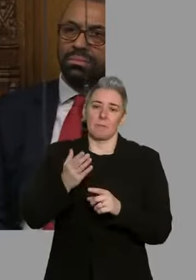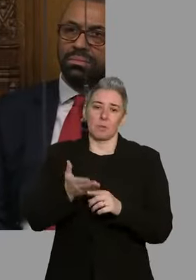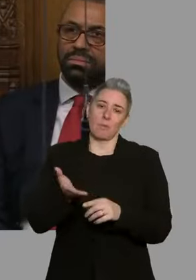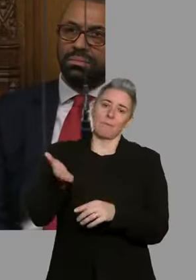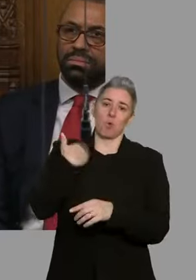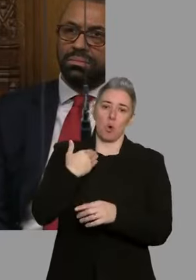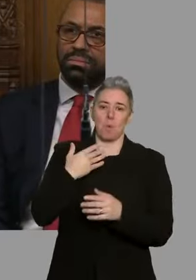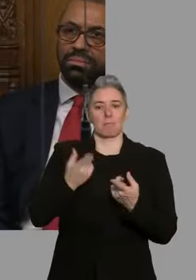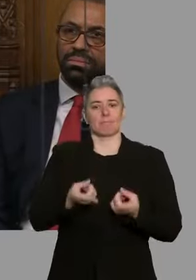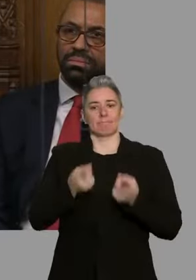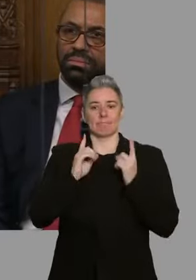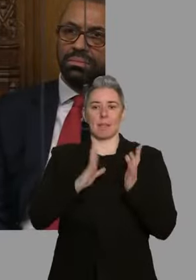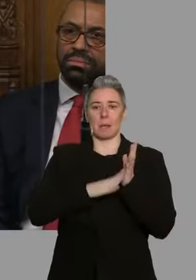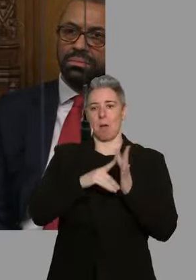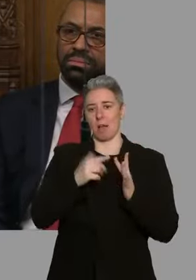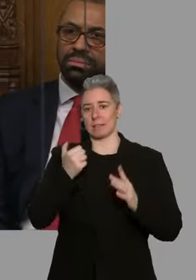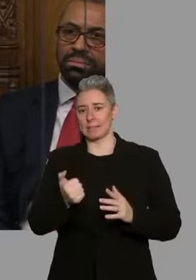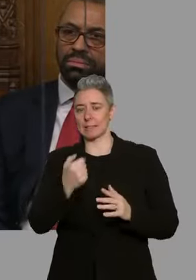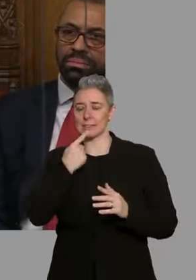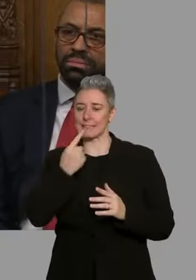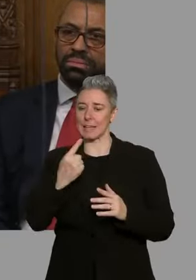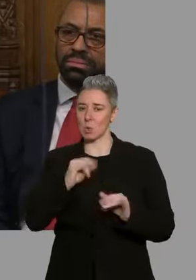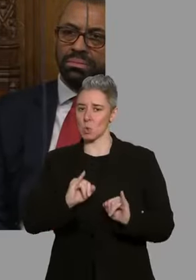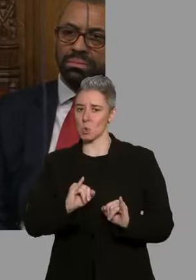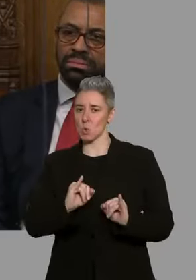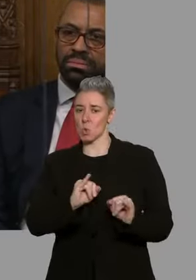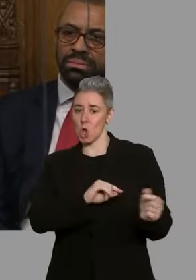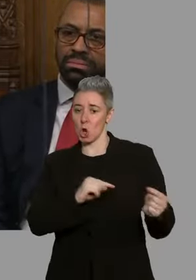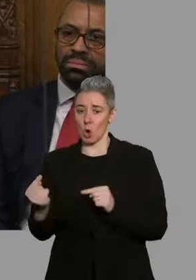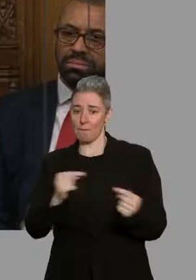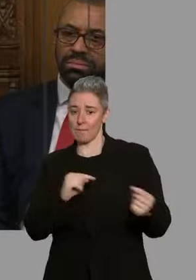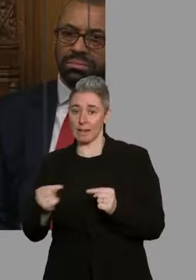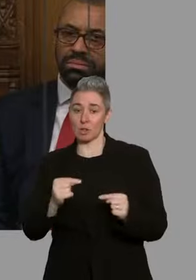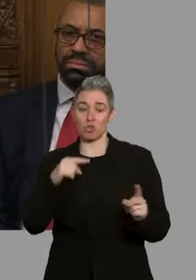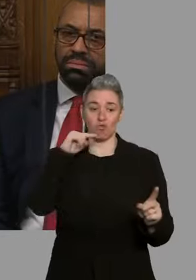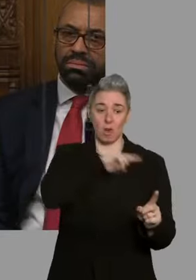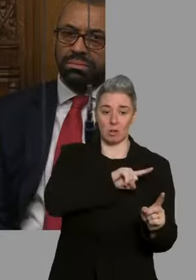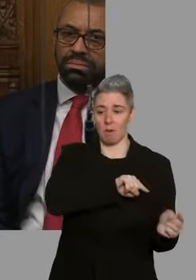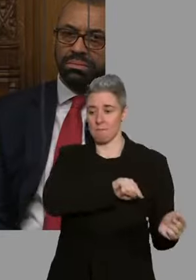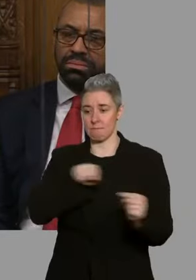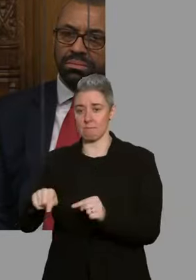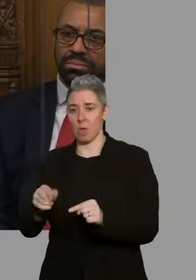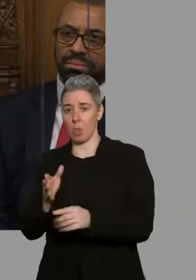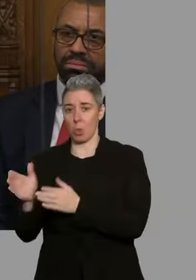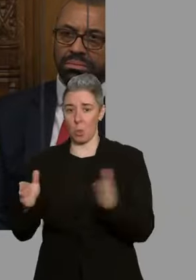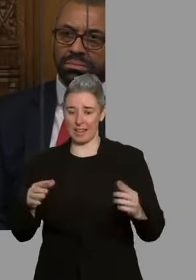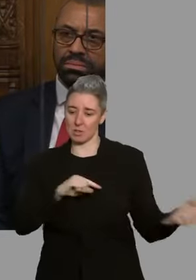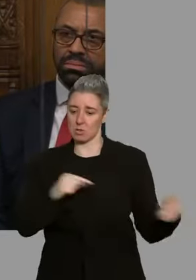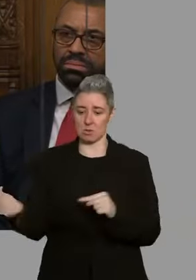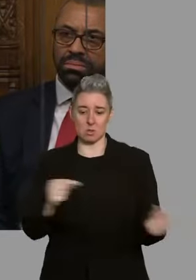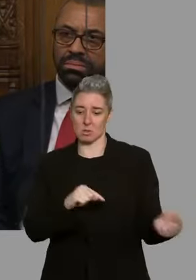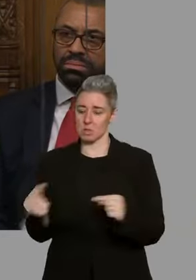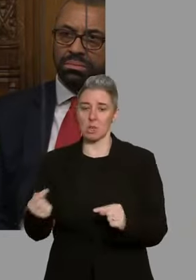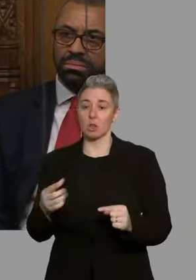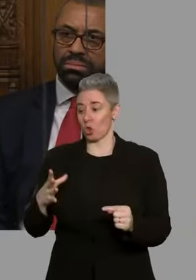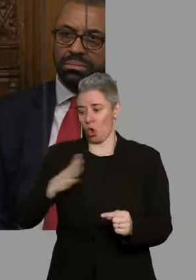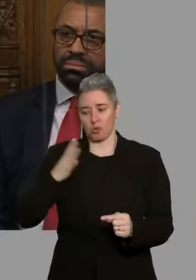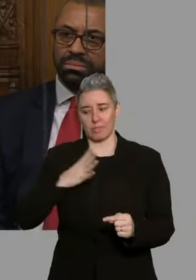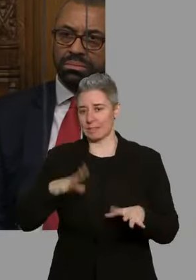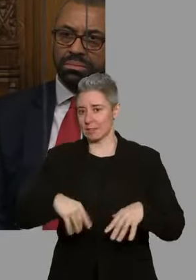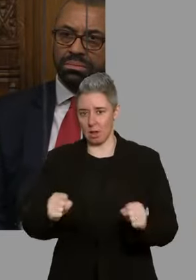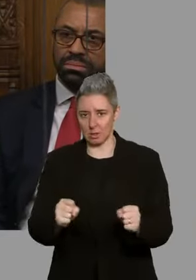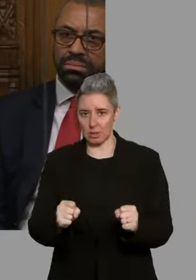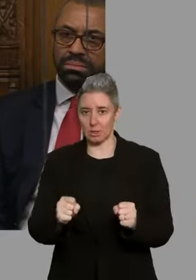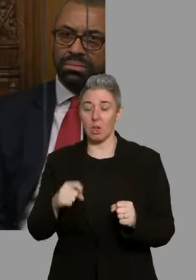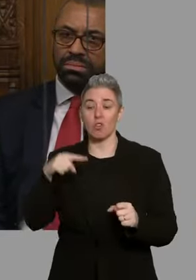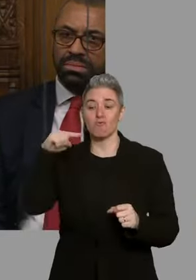longer coming, it has already come. With Russia poised to spend more than 6% of its GDP on its military next year, the time for reviews